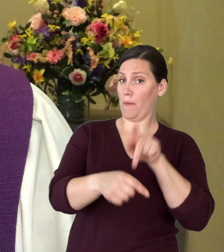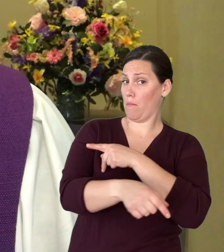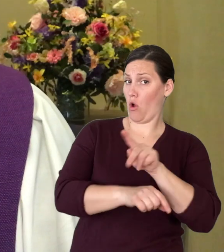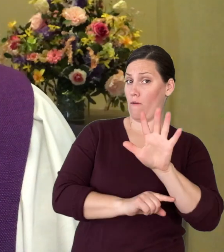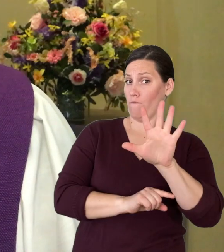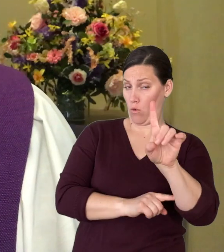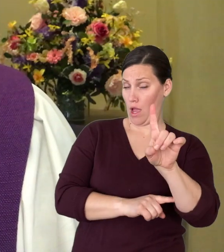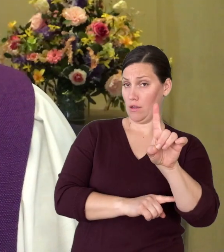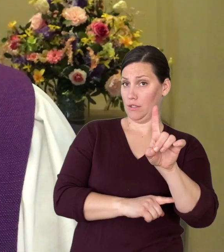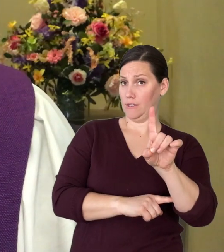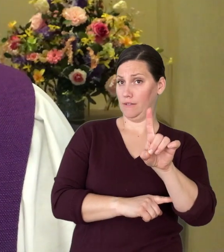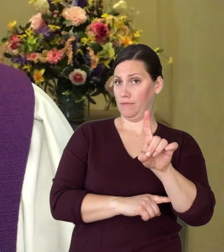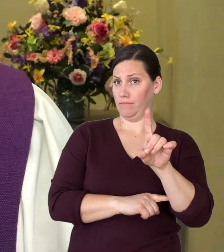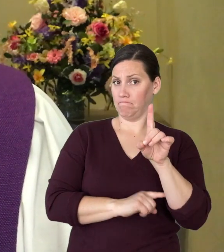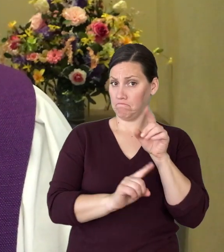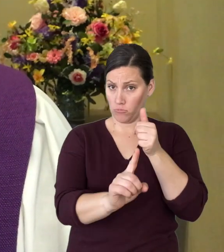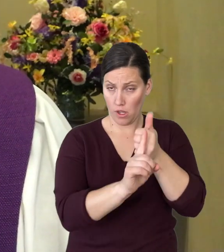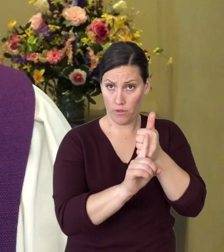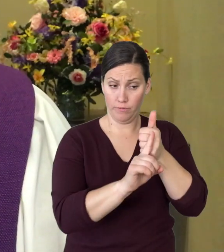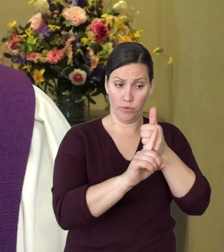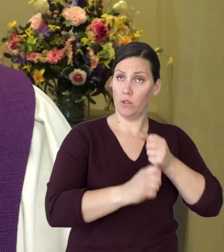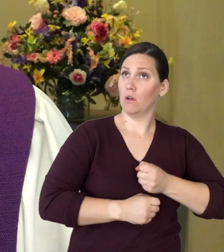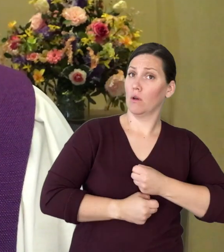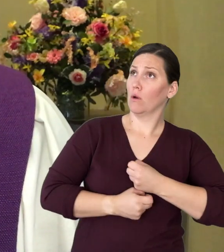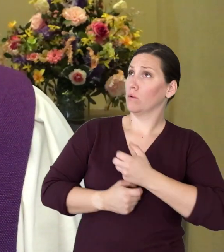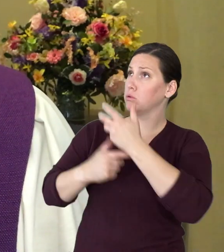Psalm 51 as your very own confession.